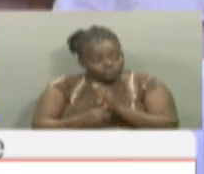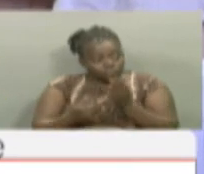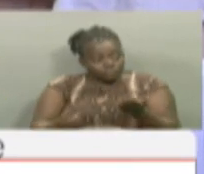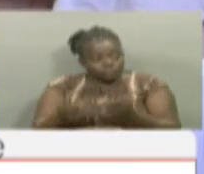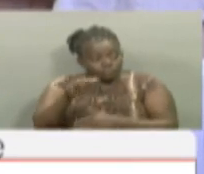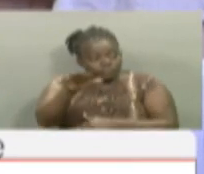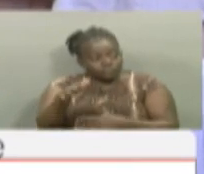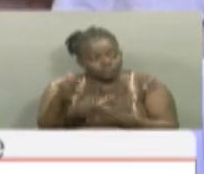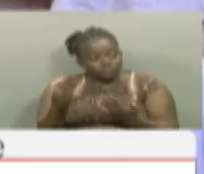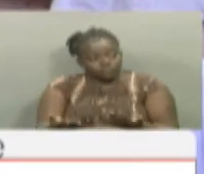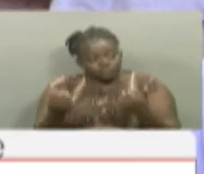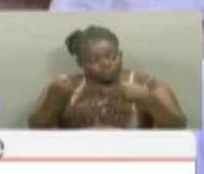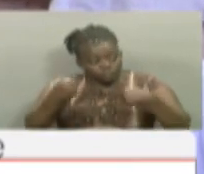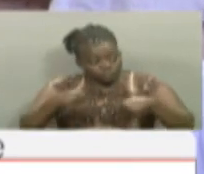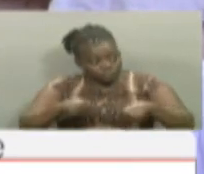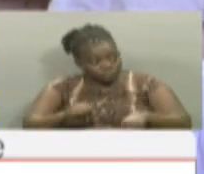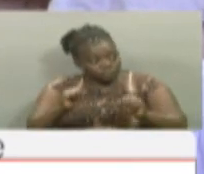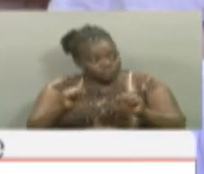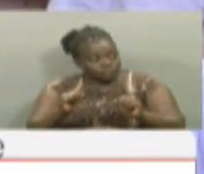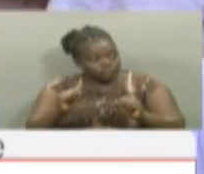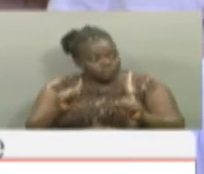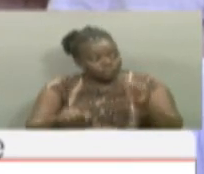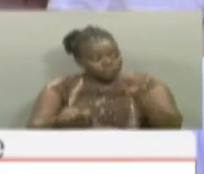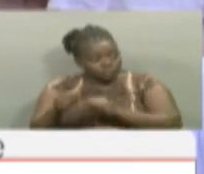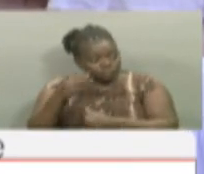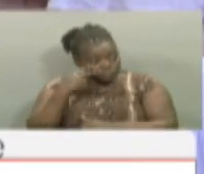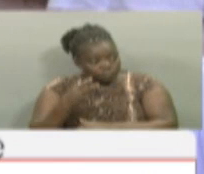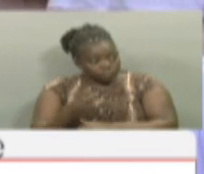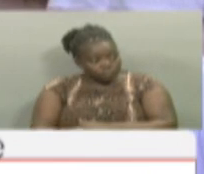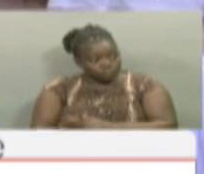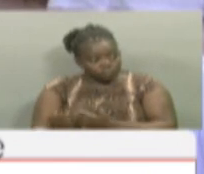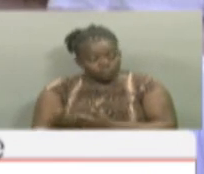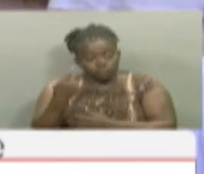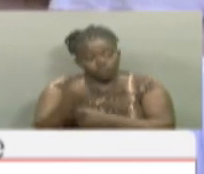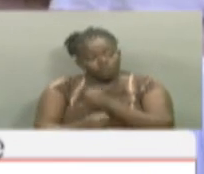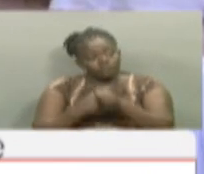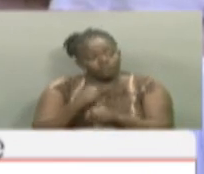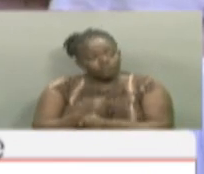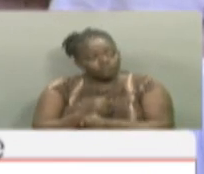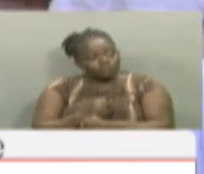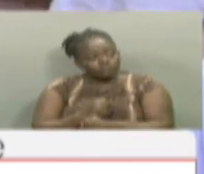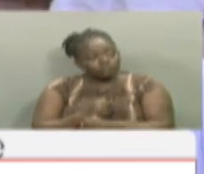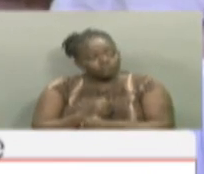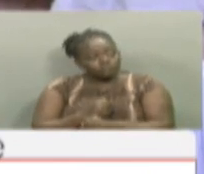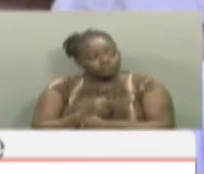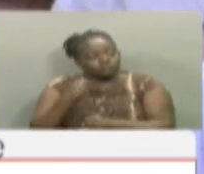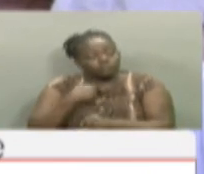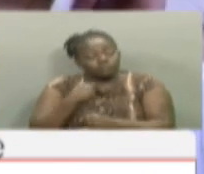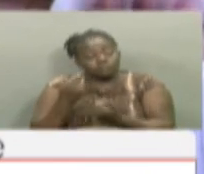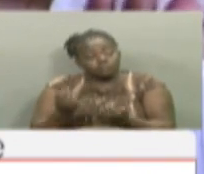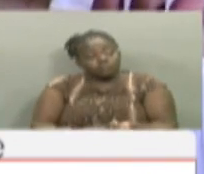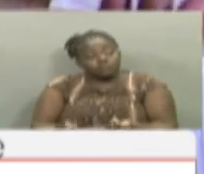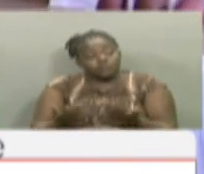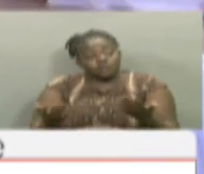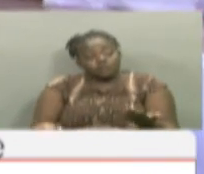area and the performance that we have realized in 1 year. I have been